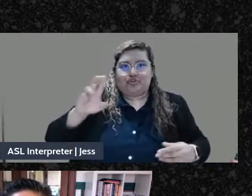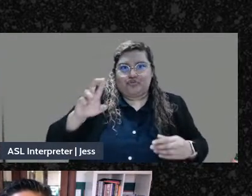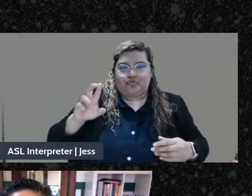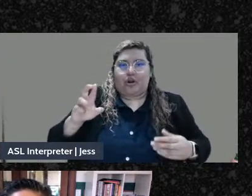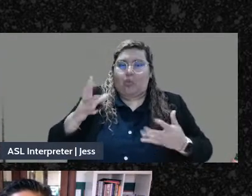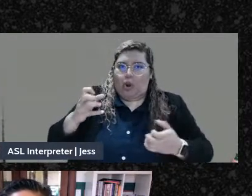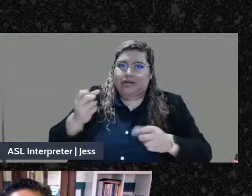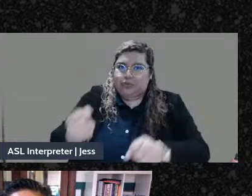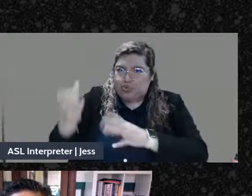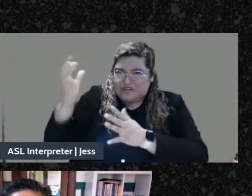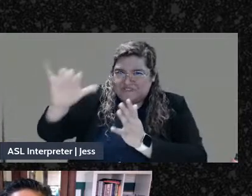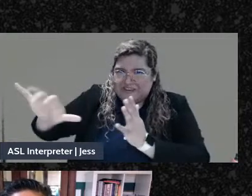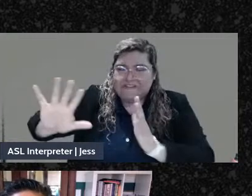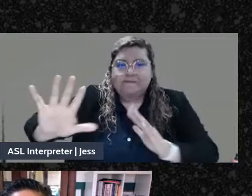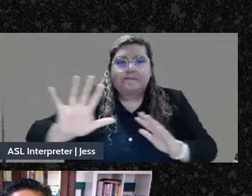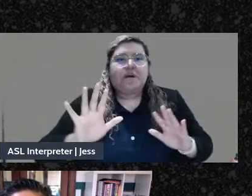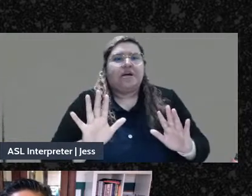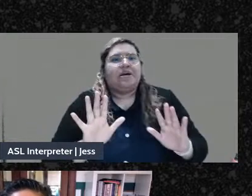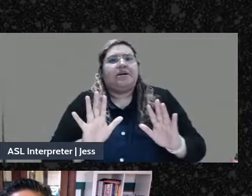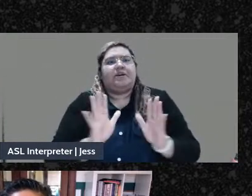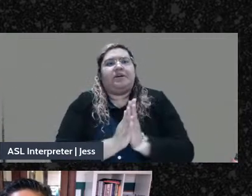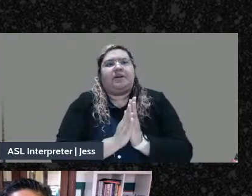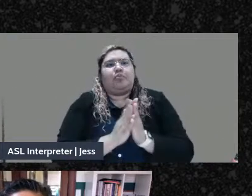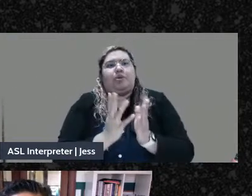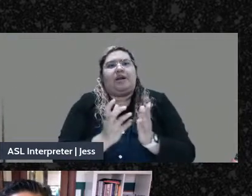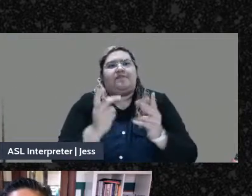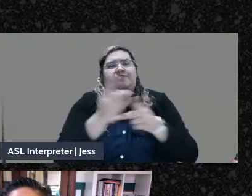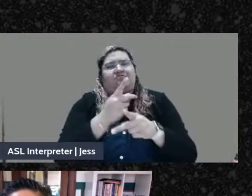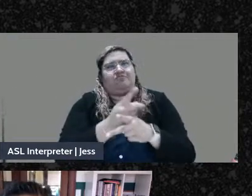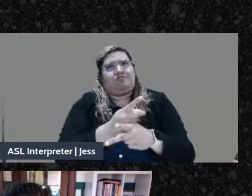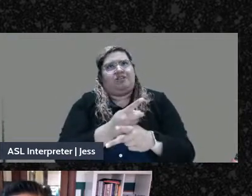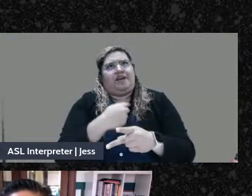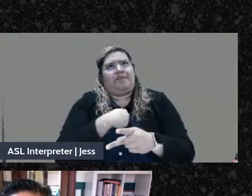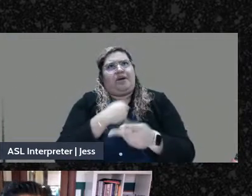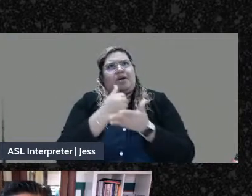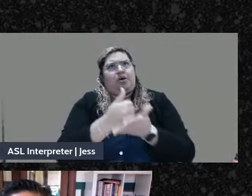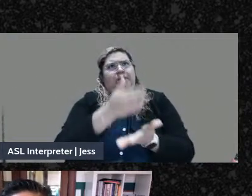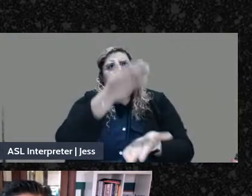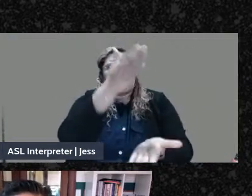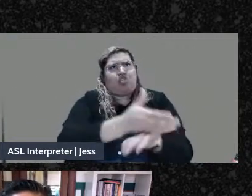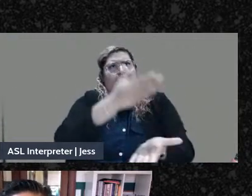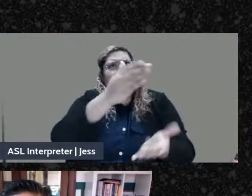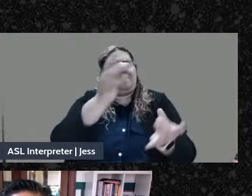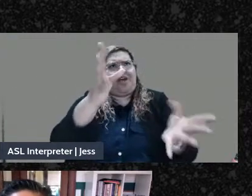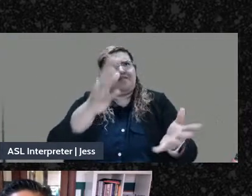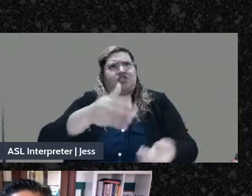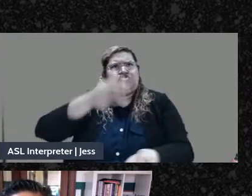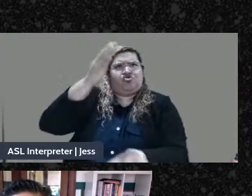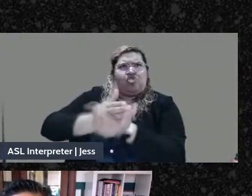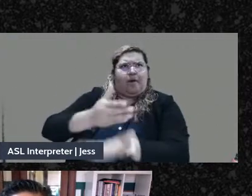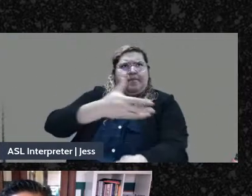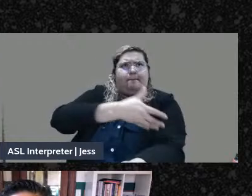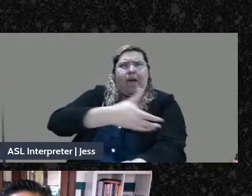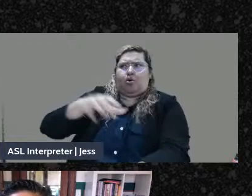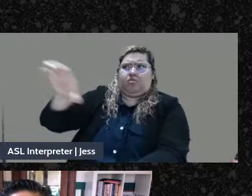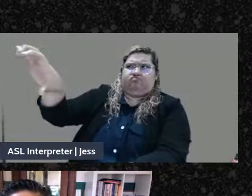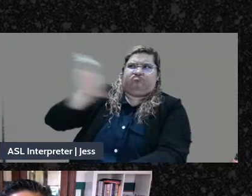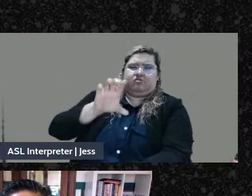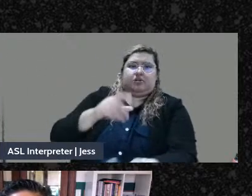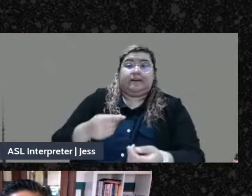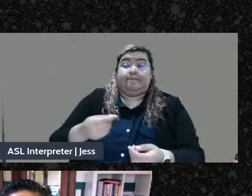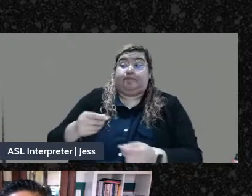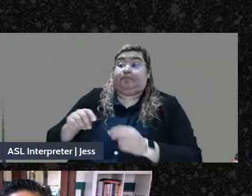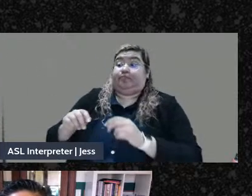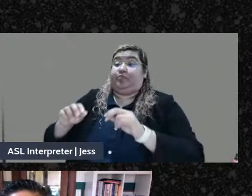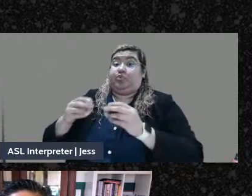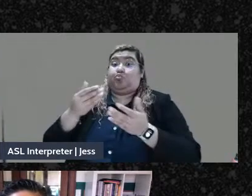I think we have to really make those kinds of calculations about, are we stopping the violence? Are we stopping the power? Are we moving resources to things we